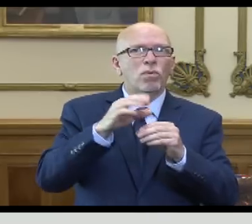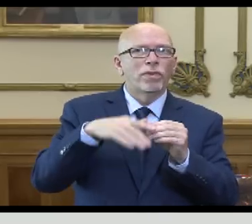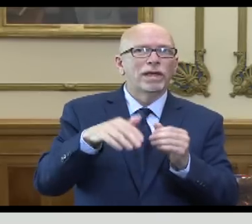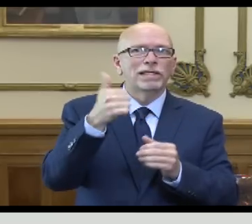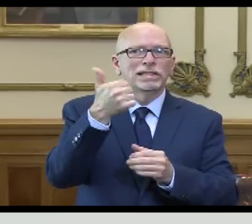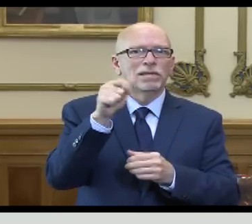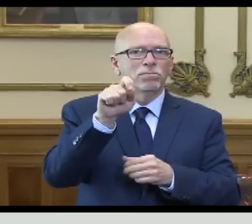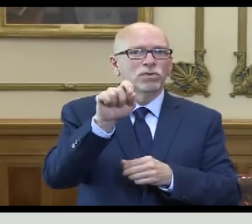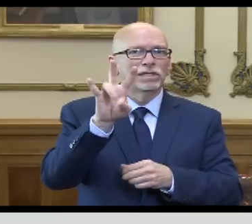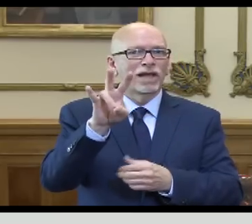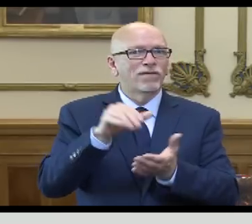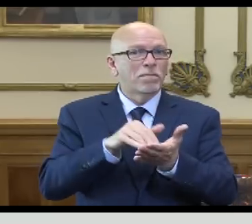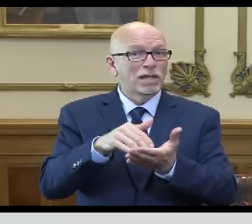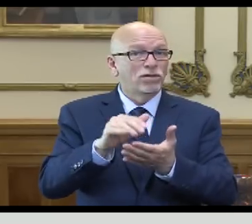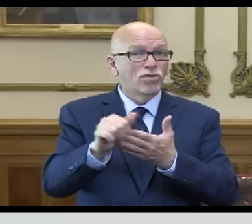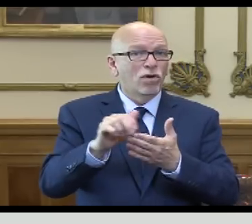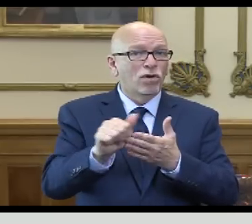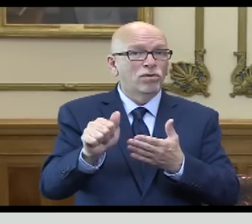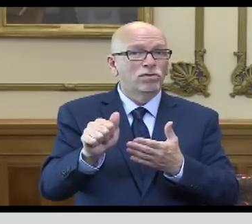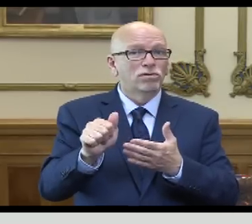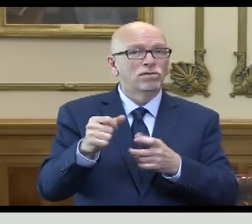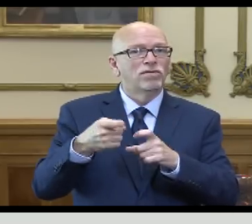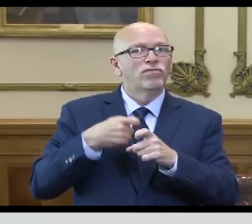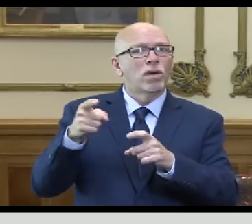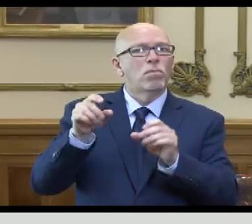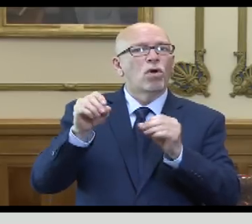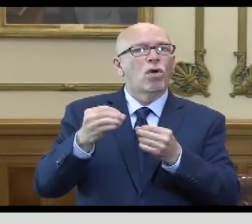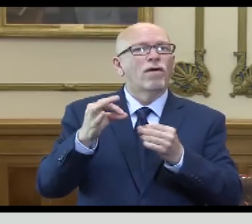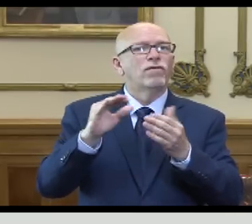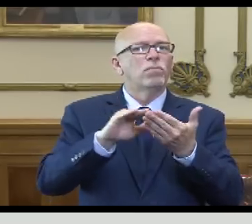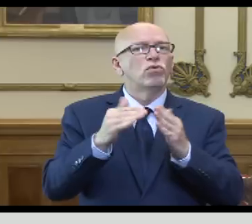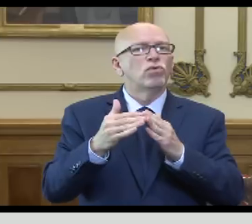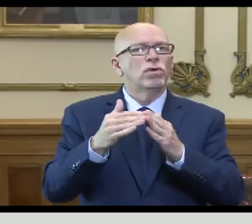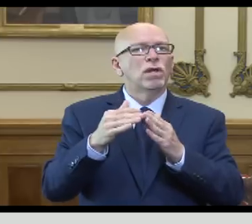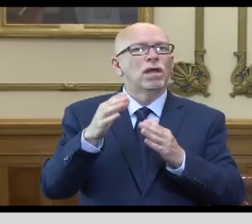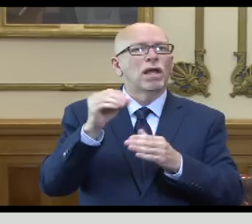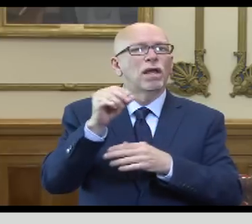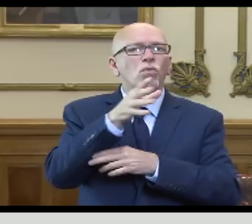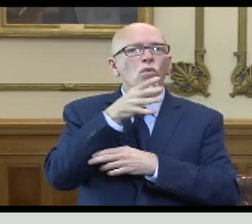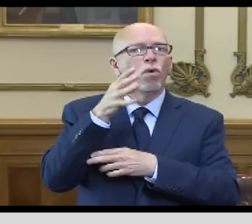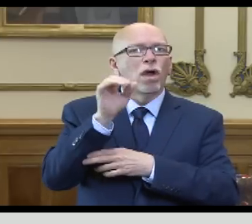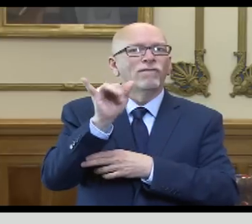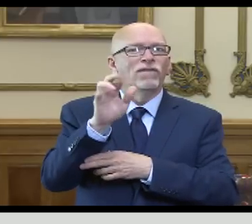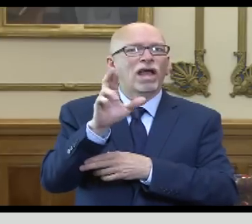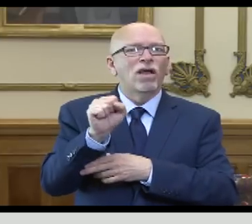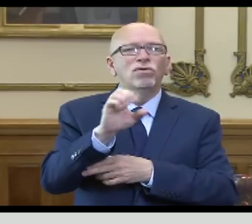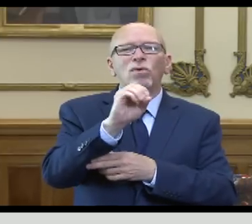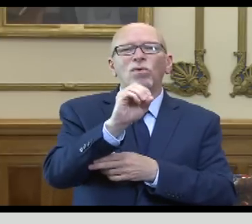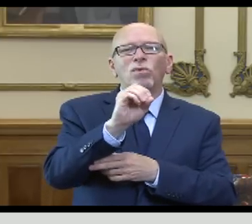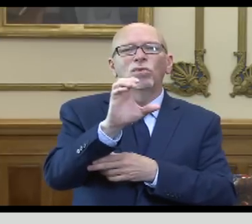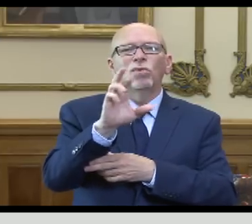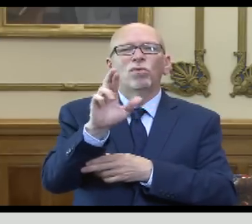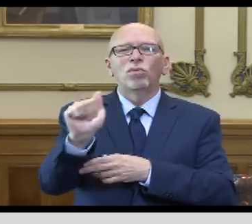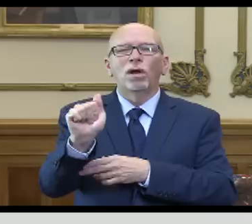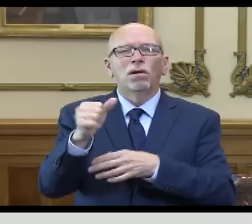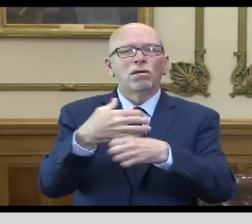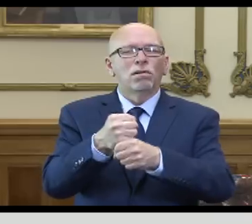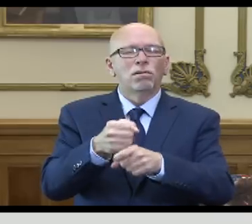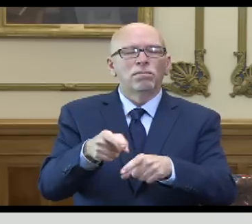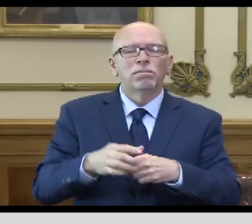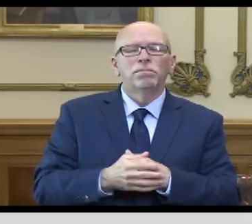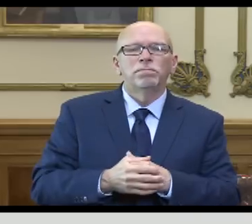$10.7 million from the Office of Community and Rural Affairs, or OKRA as we refer to